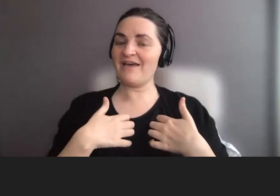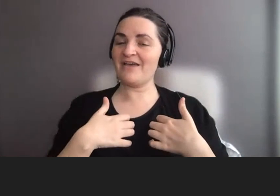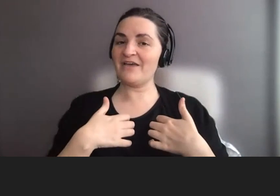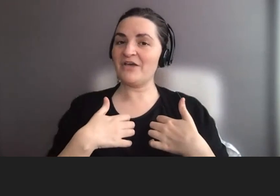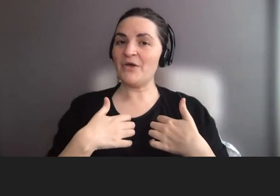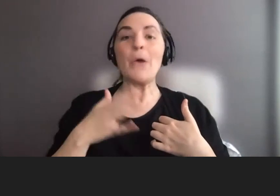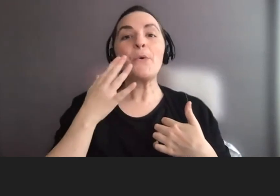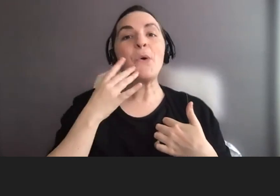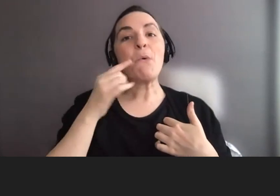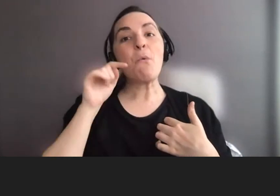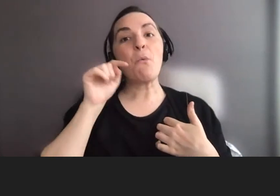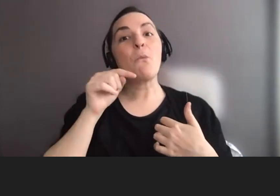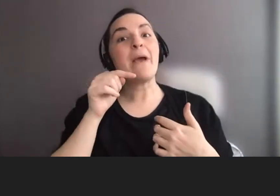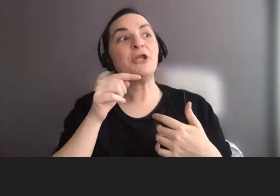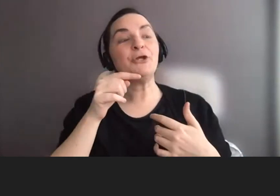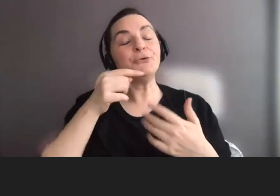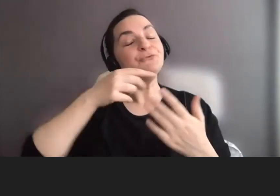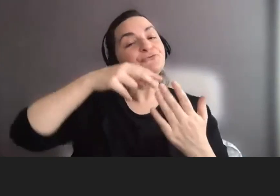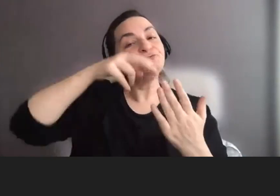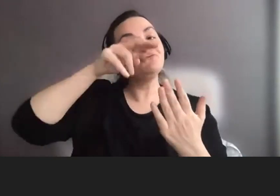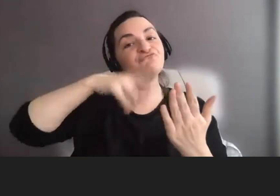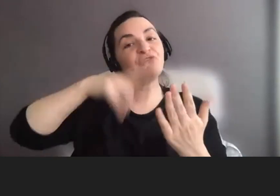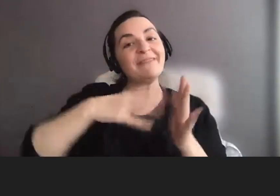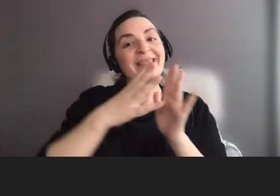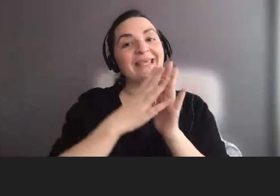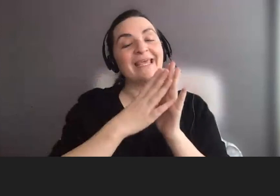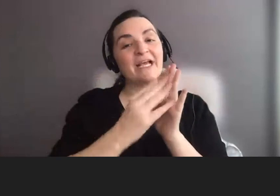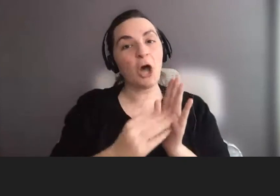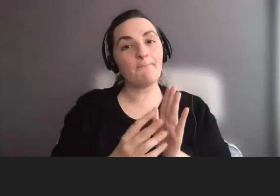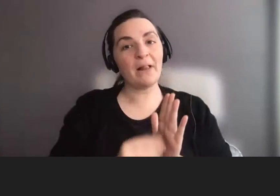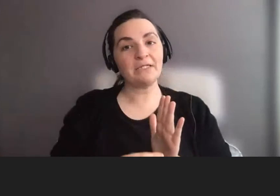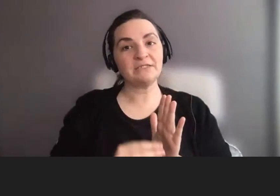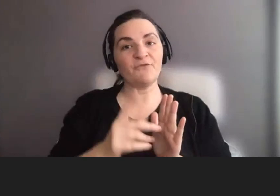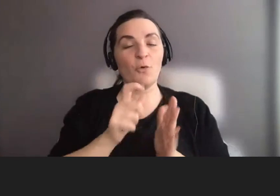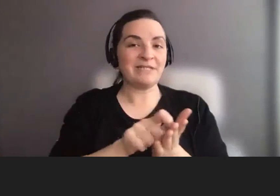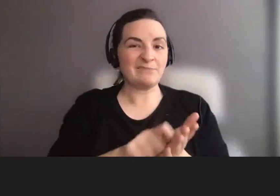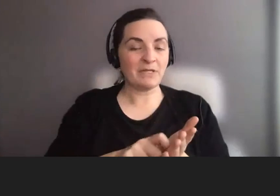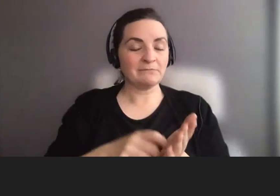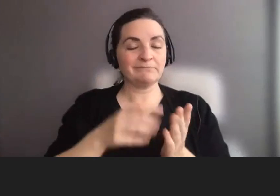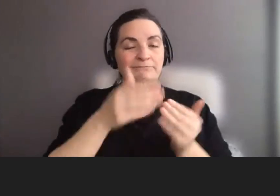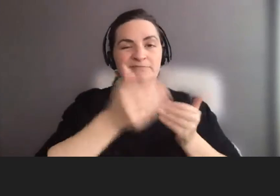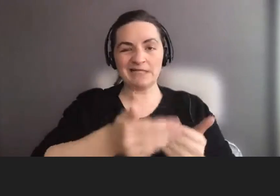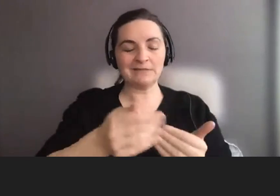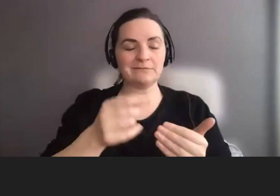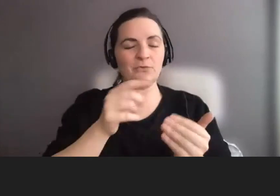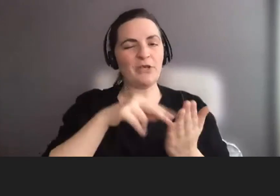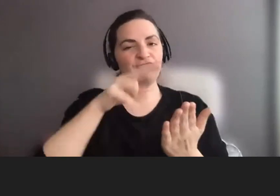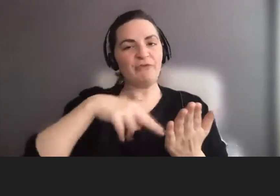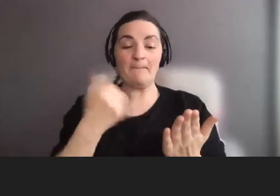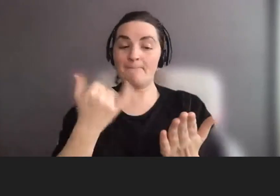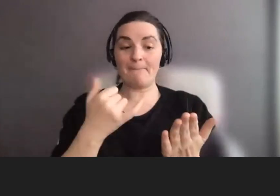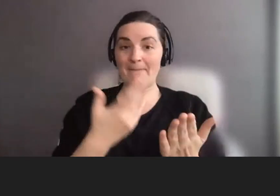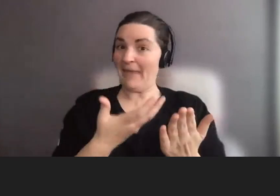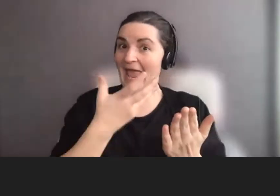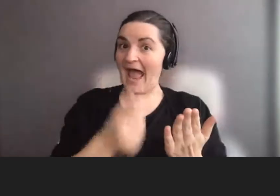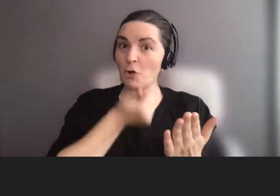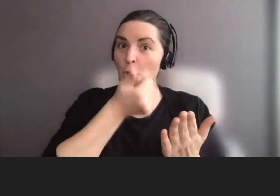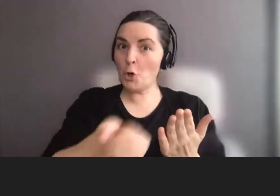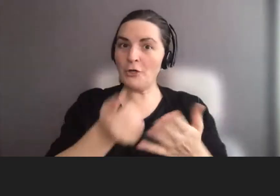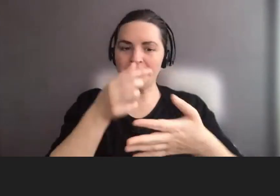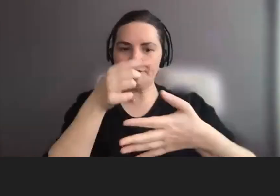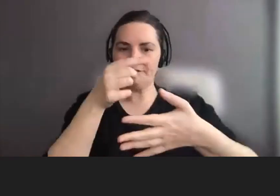at, there may be very clear success criteria, and that might be helpful for you to comment on.